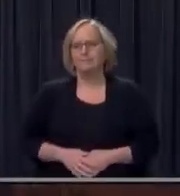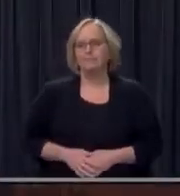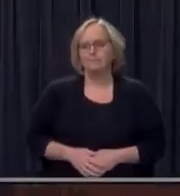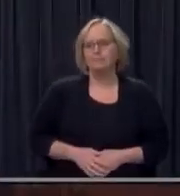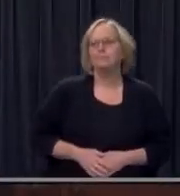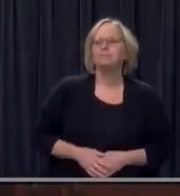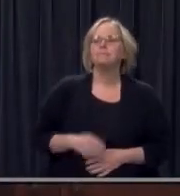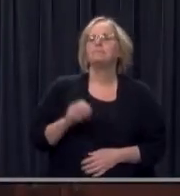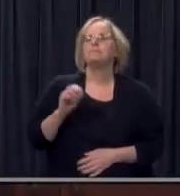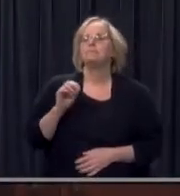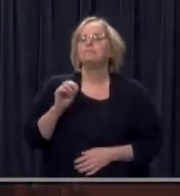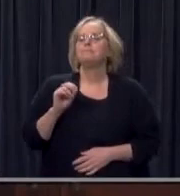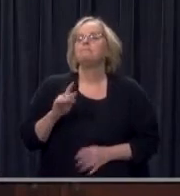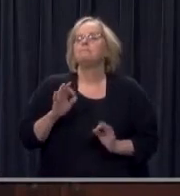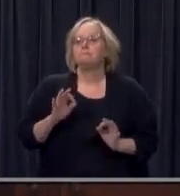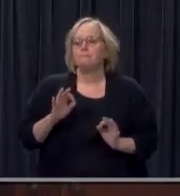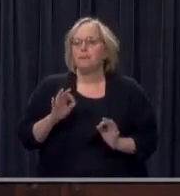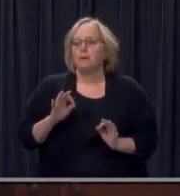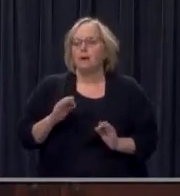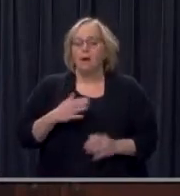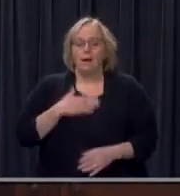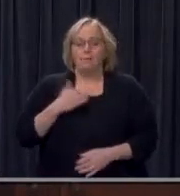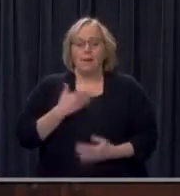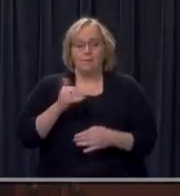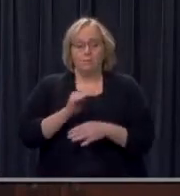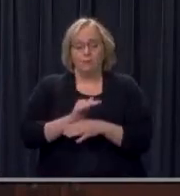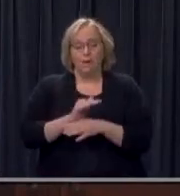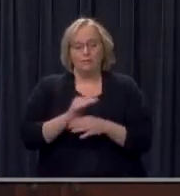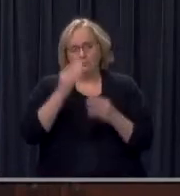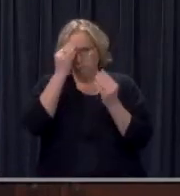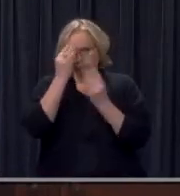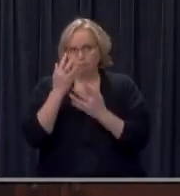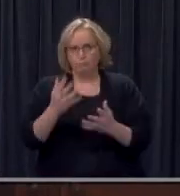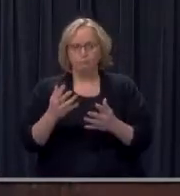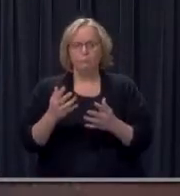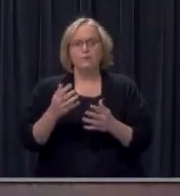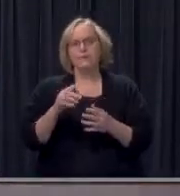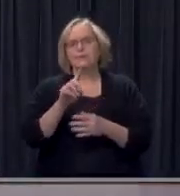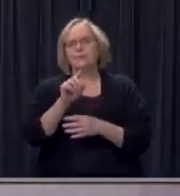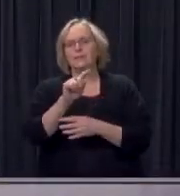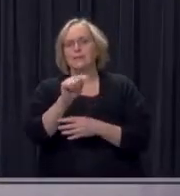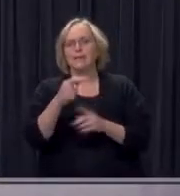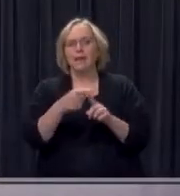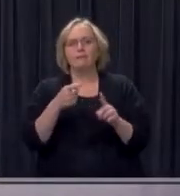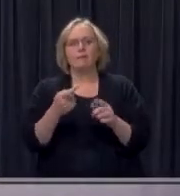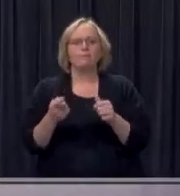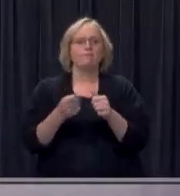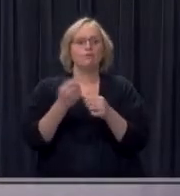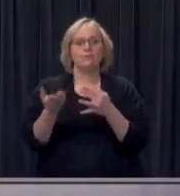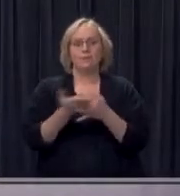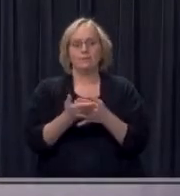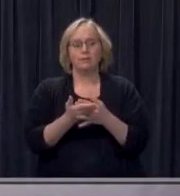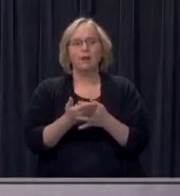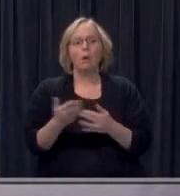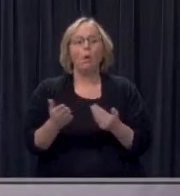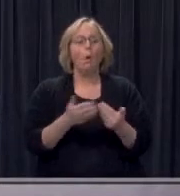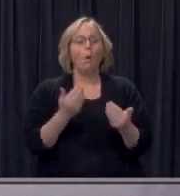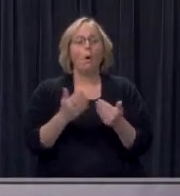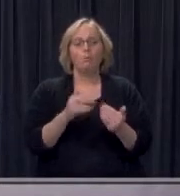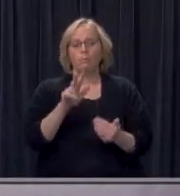Okay, so we're pleased tonight to share with you our first semester data, and as you can see, we had almost